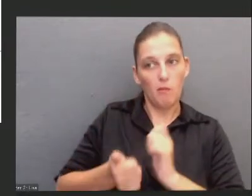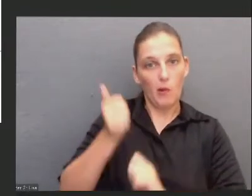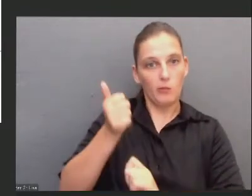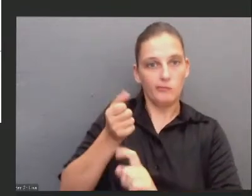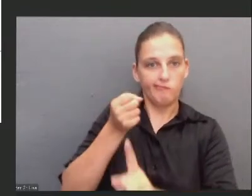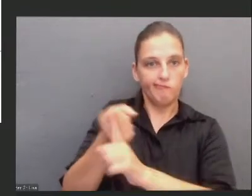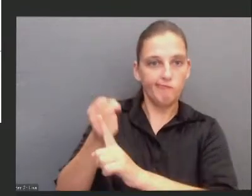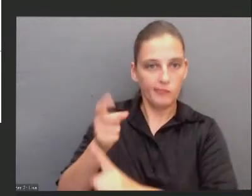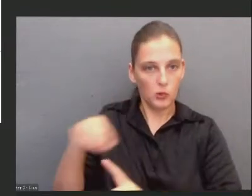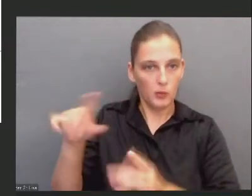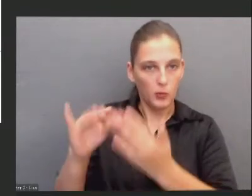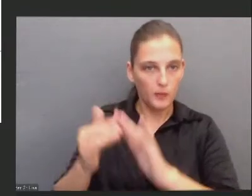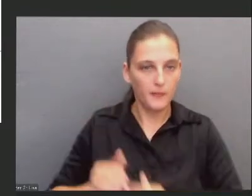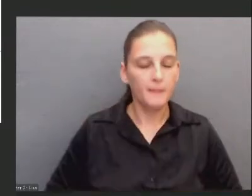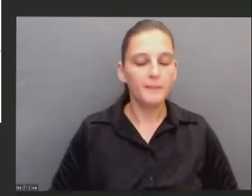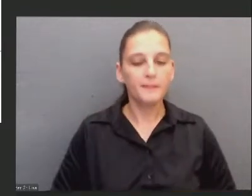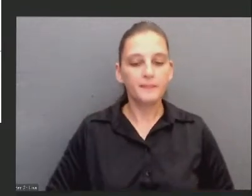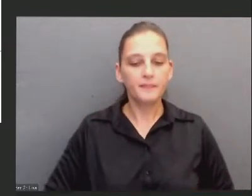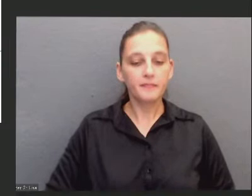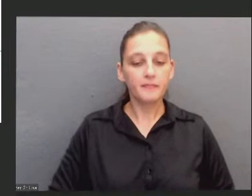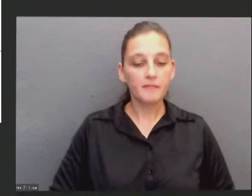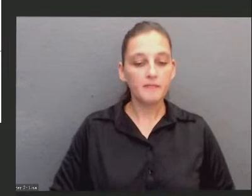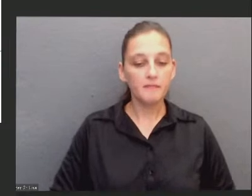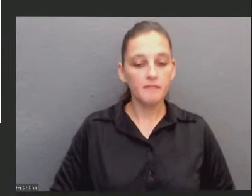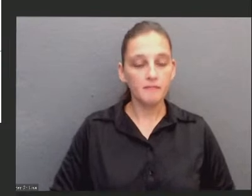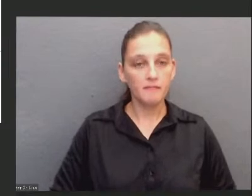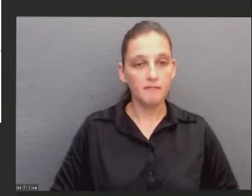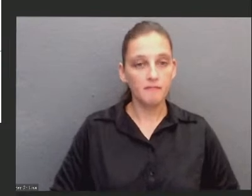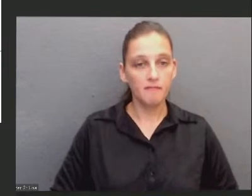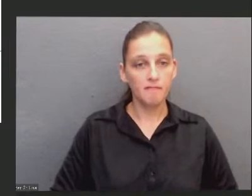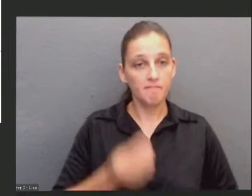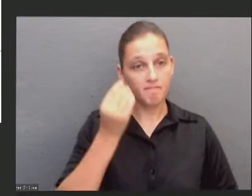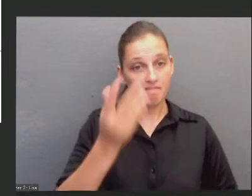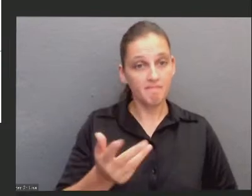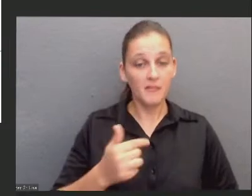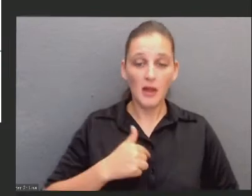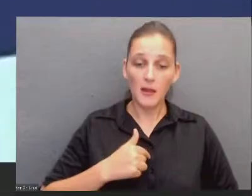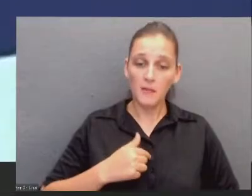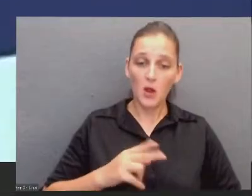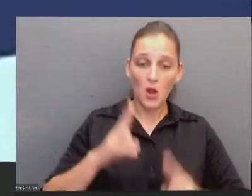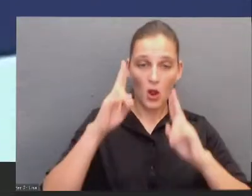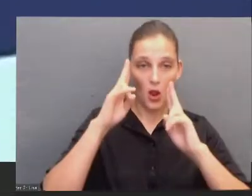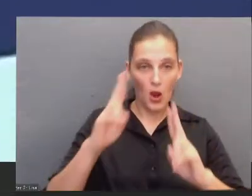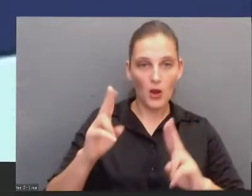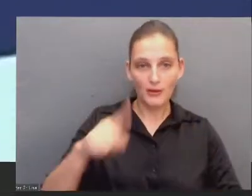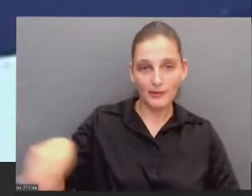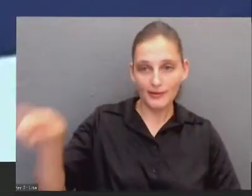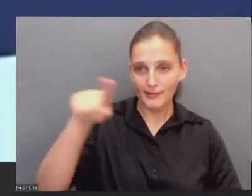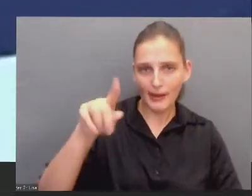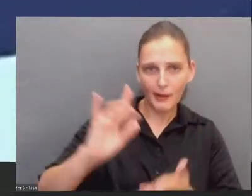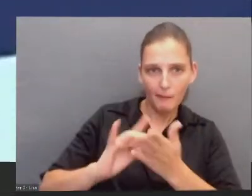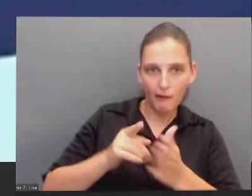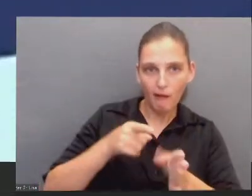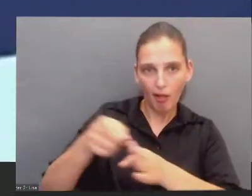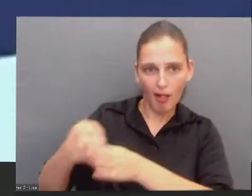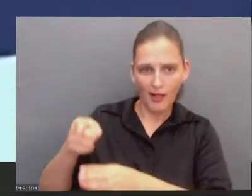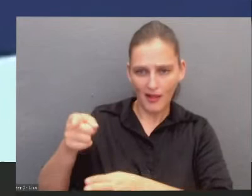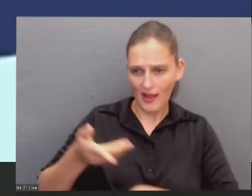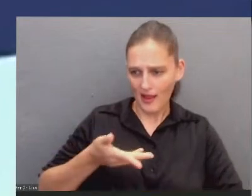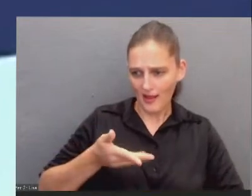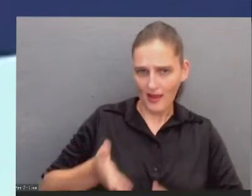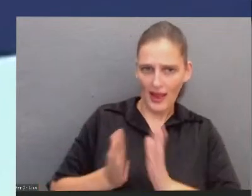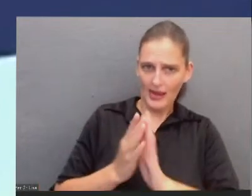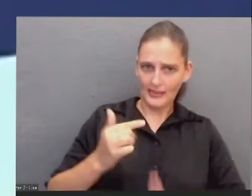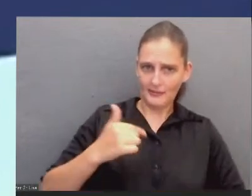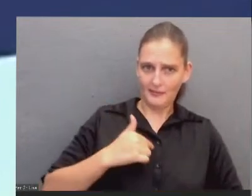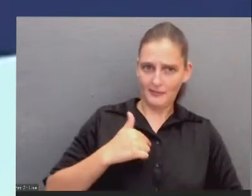by saying I'm honored that all of these physicians asked a lawyer with bipolar disorder to lead the implementation work